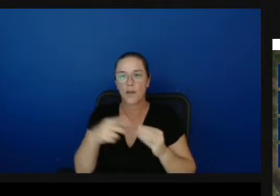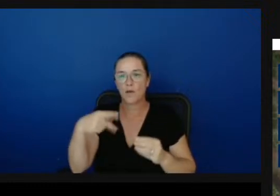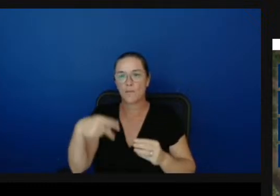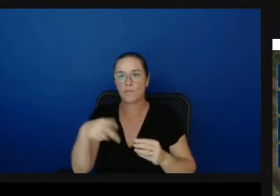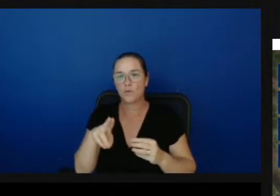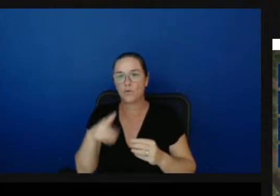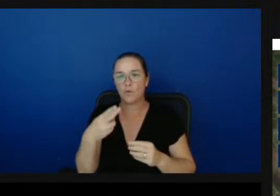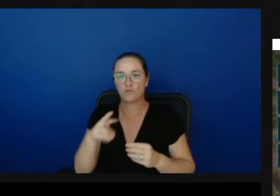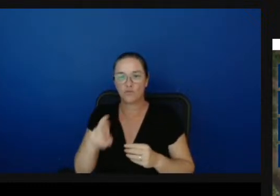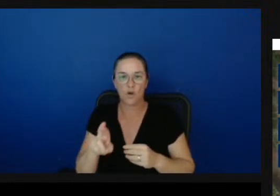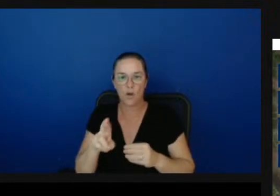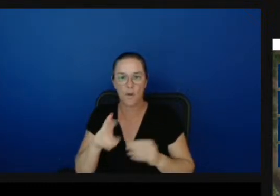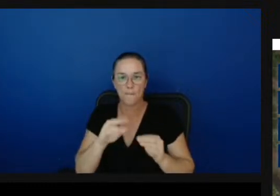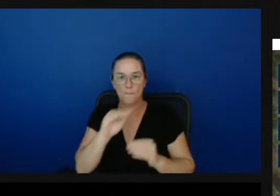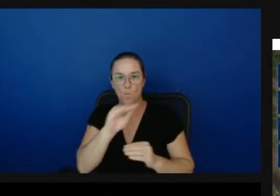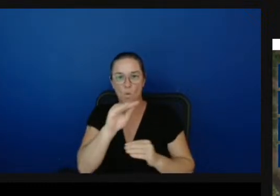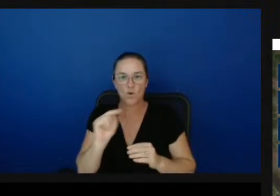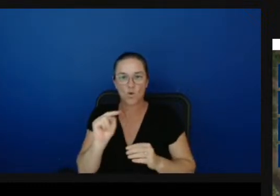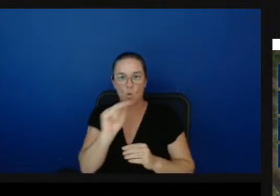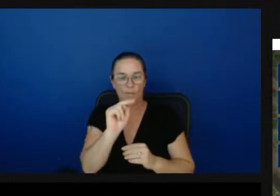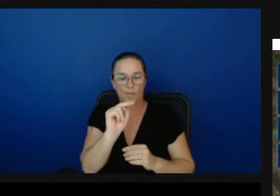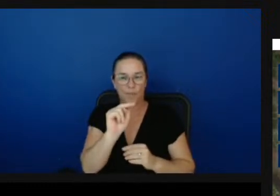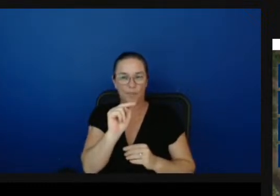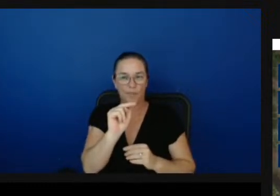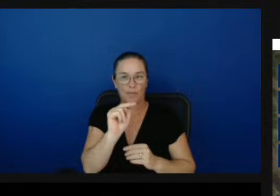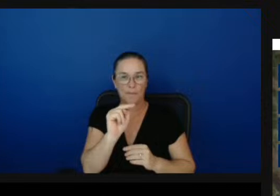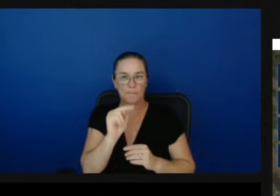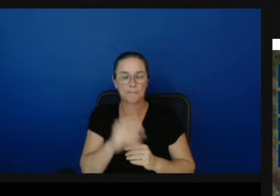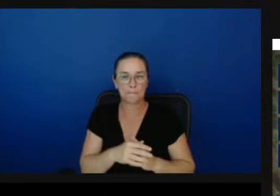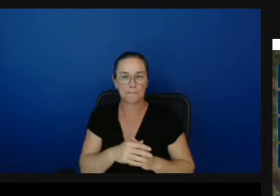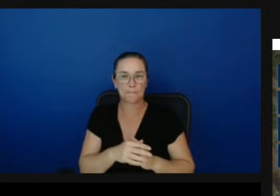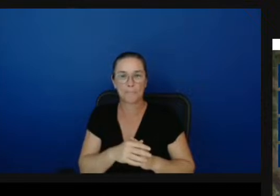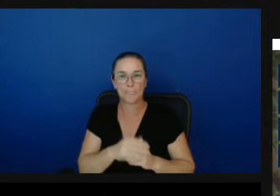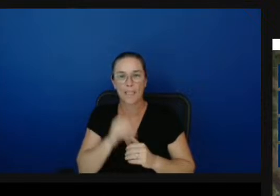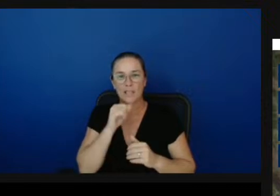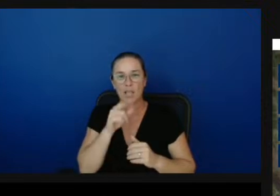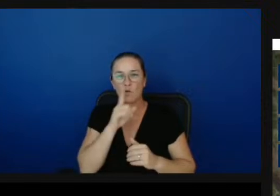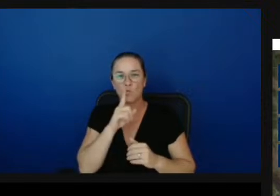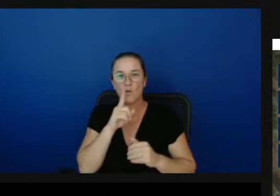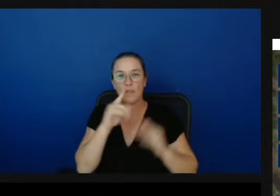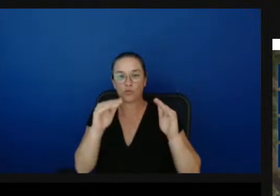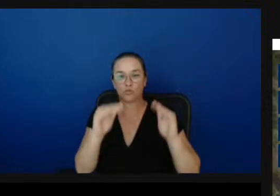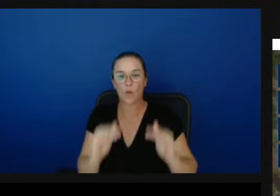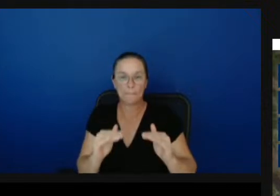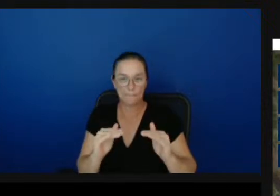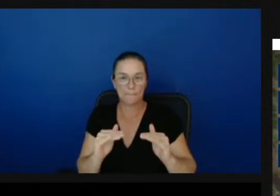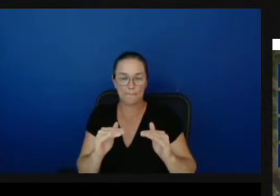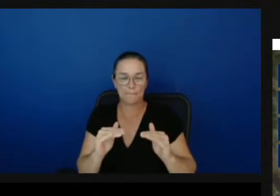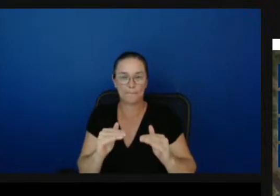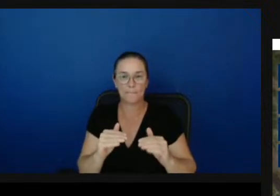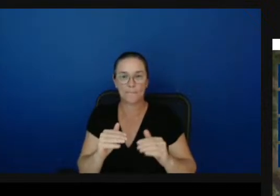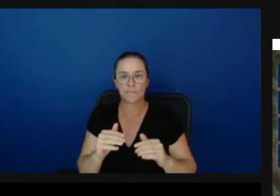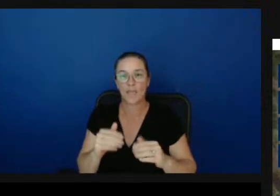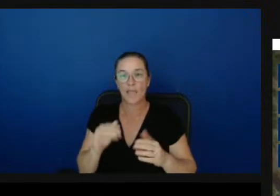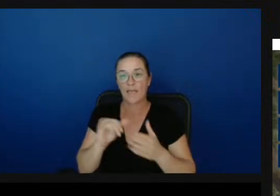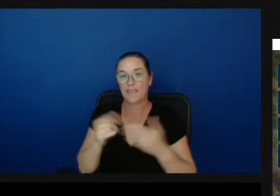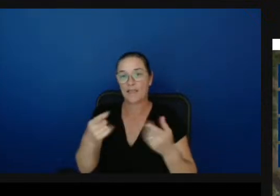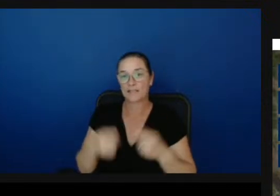to the north. This is the one that moved north, but was still not really dropping too much. The drops are happening at